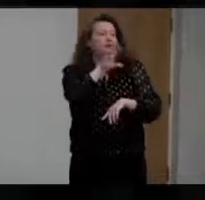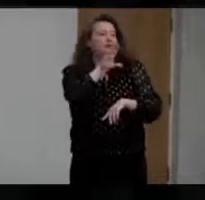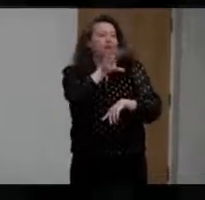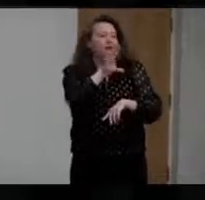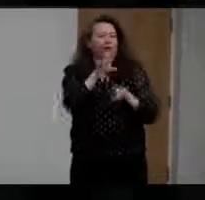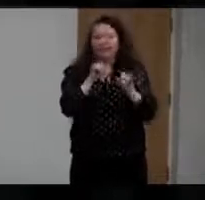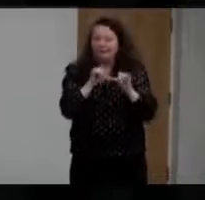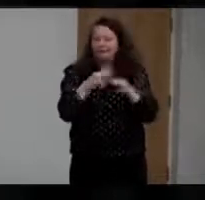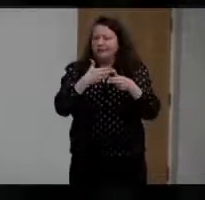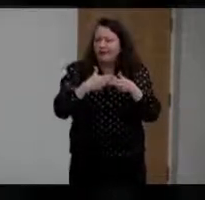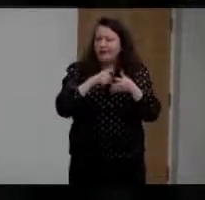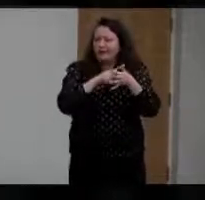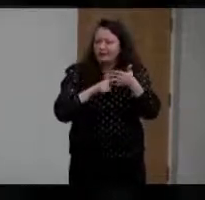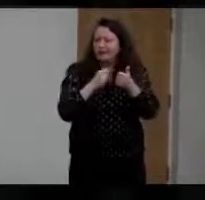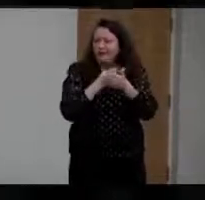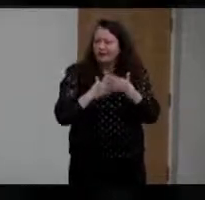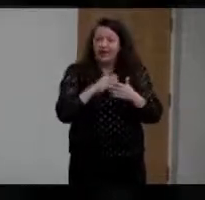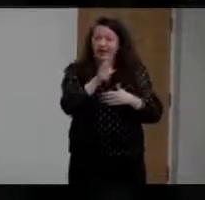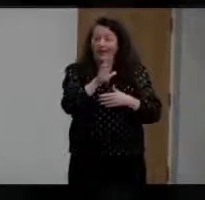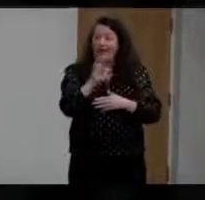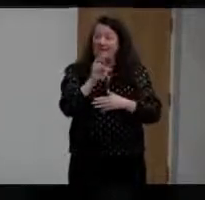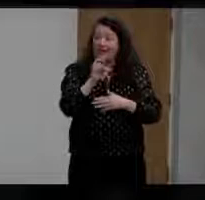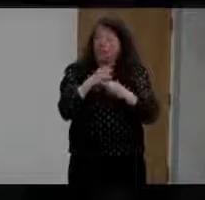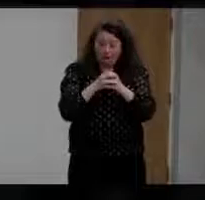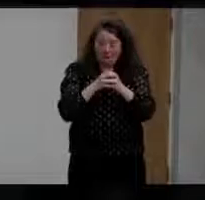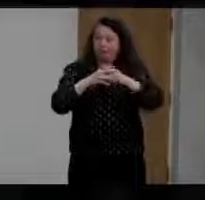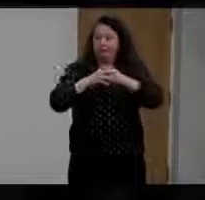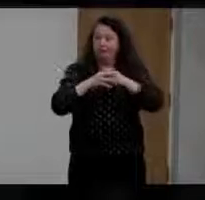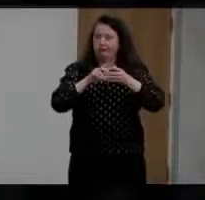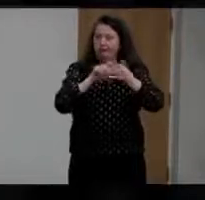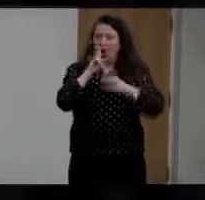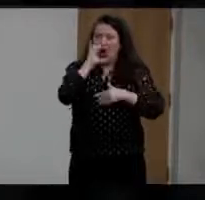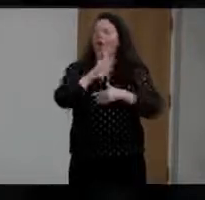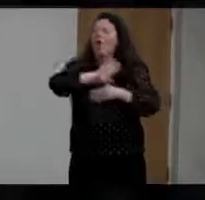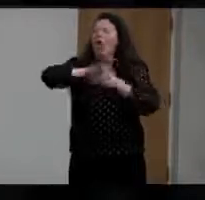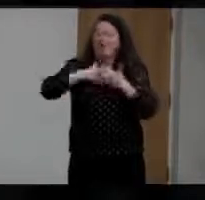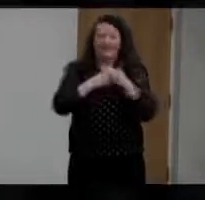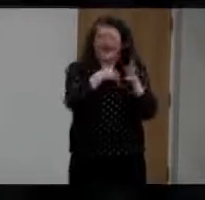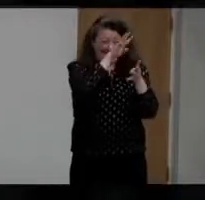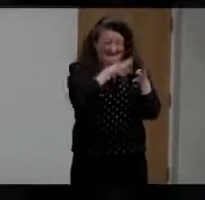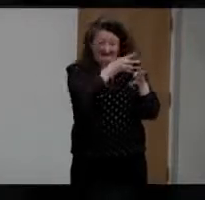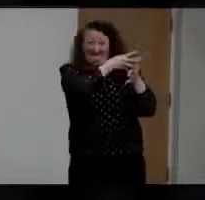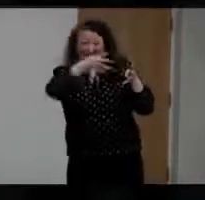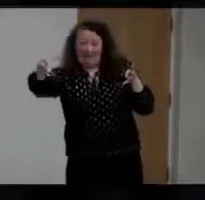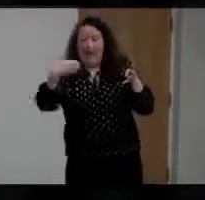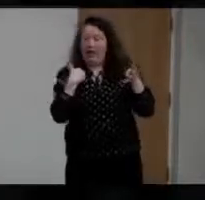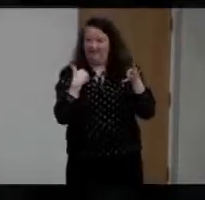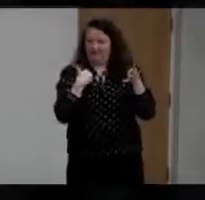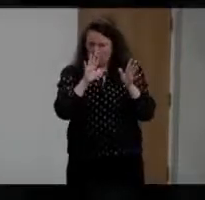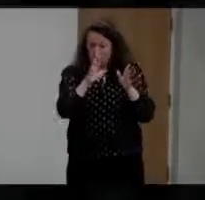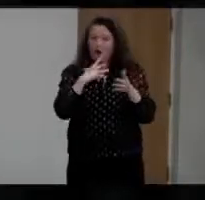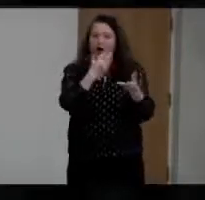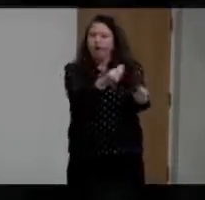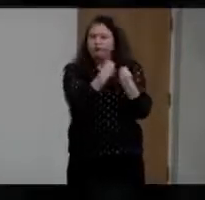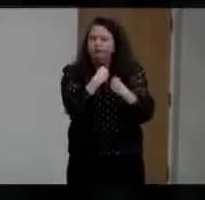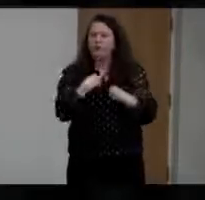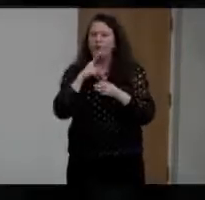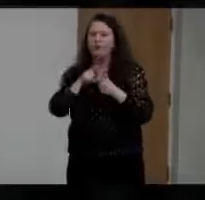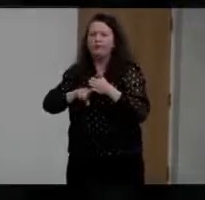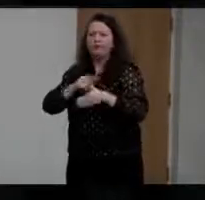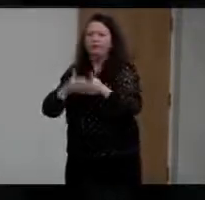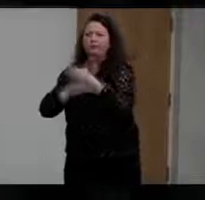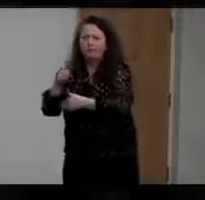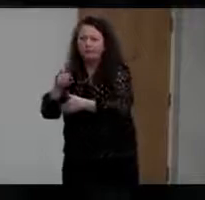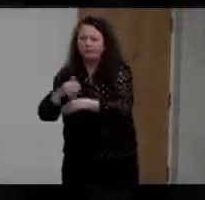these rows and these columns, and you get that and you do your research. But in AI, we go to them and we say, I want it